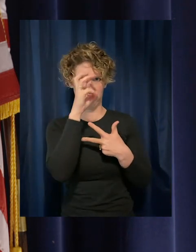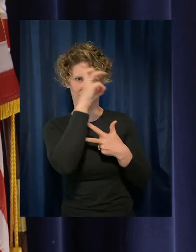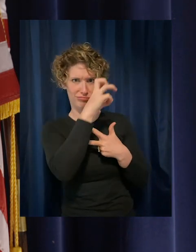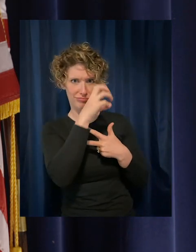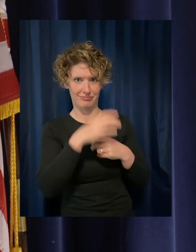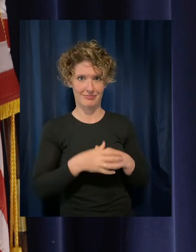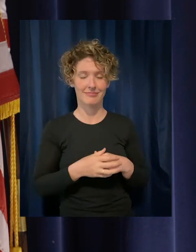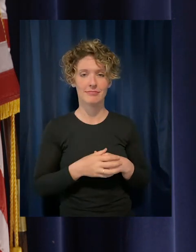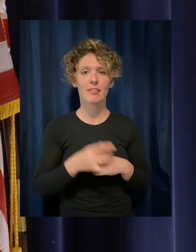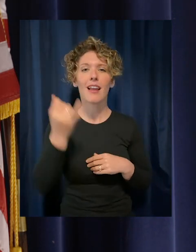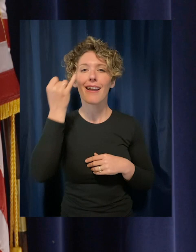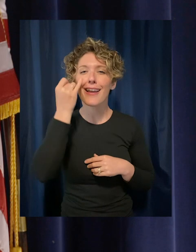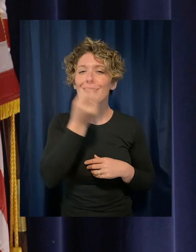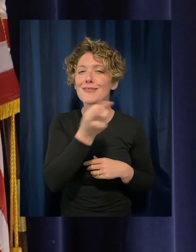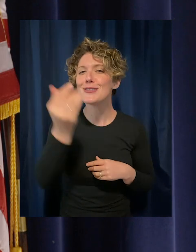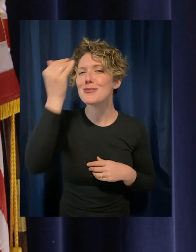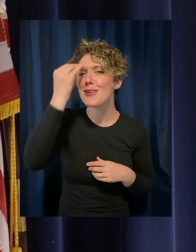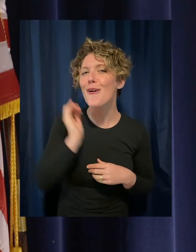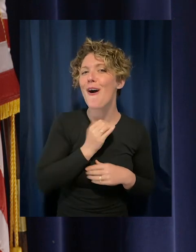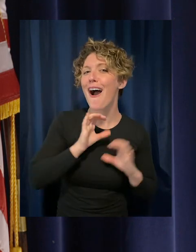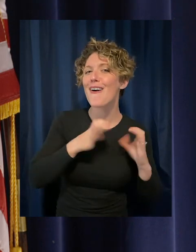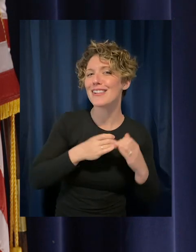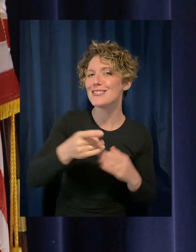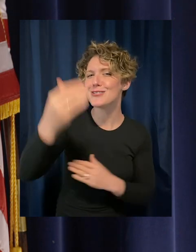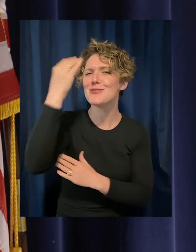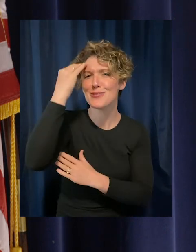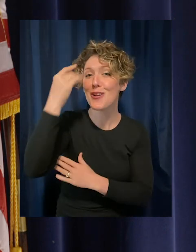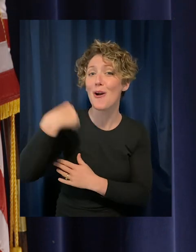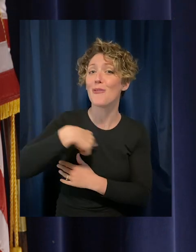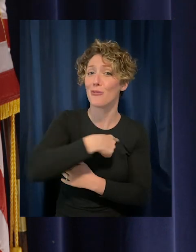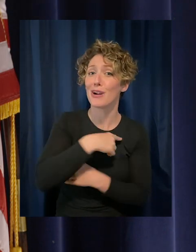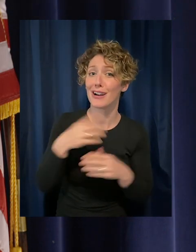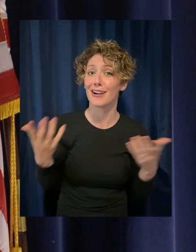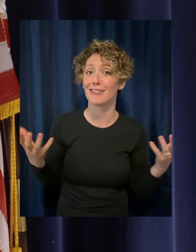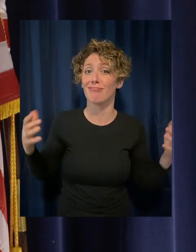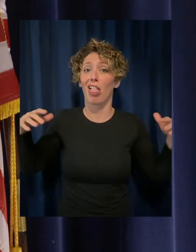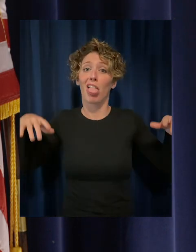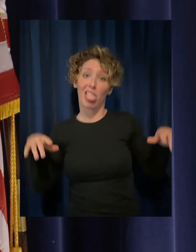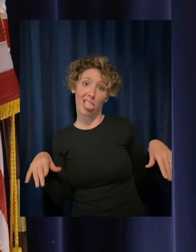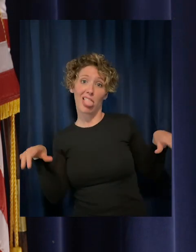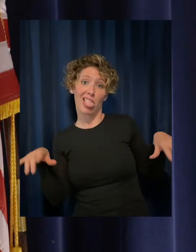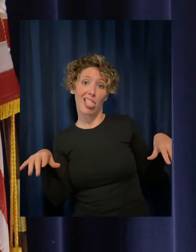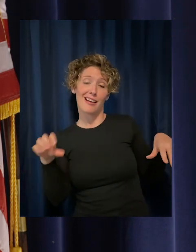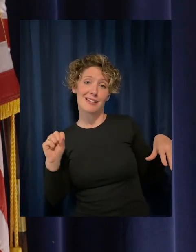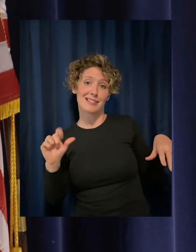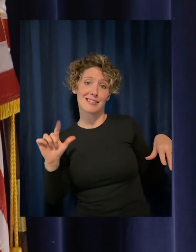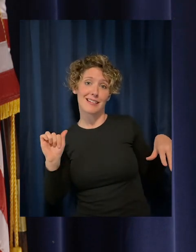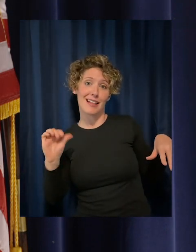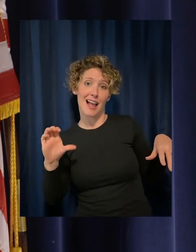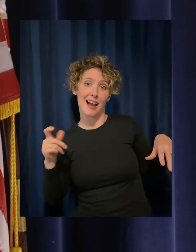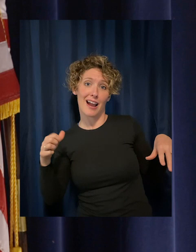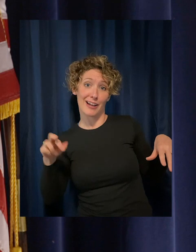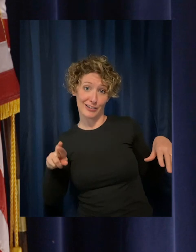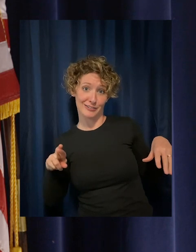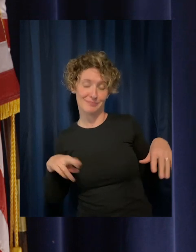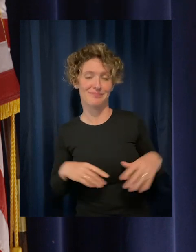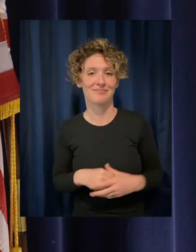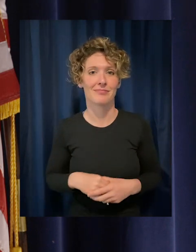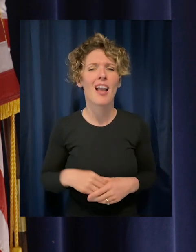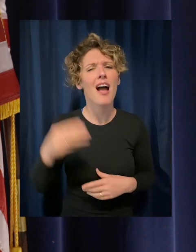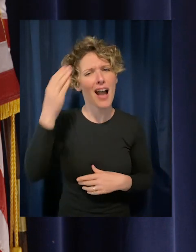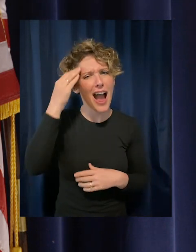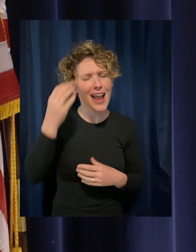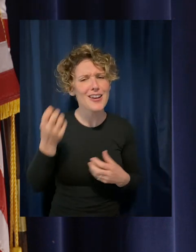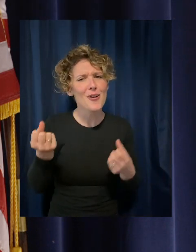are no stranger to the term slacker. Although most seniors fall into that category, our class brought it to an